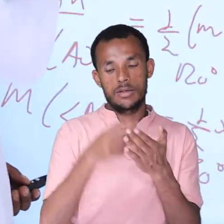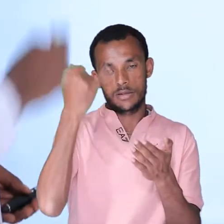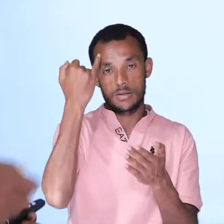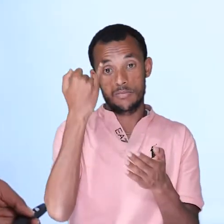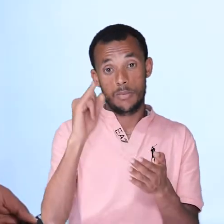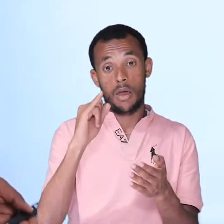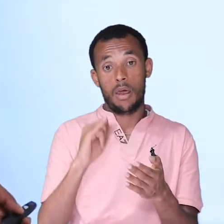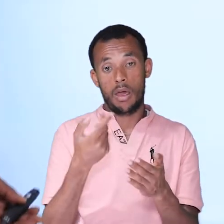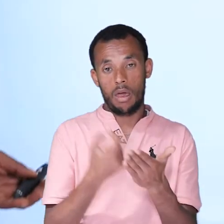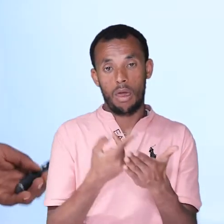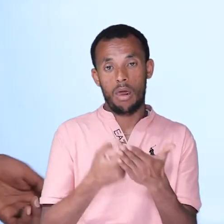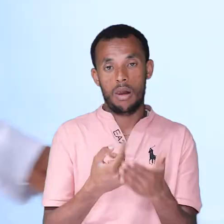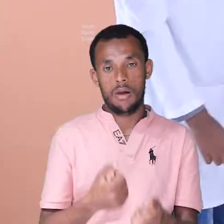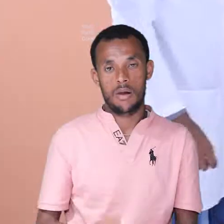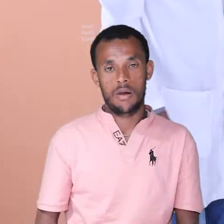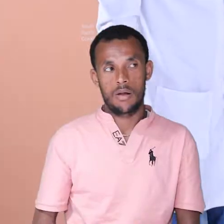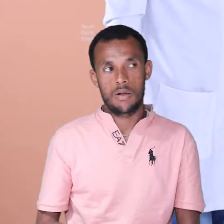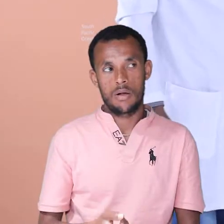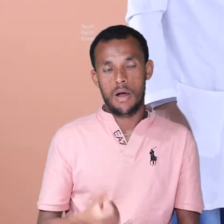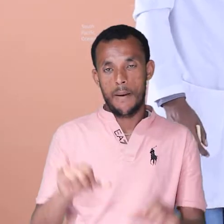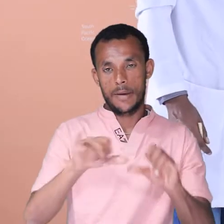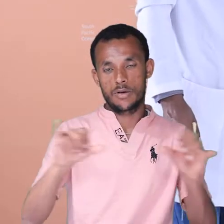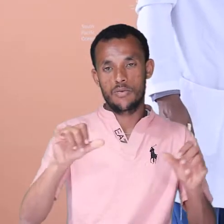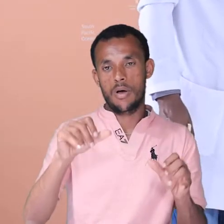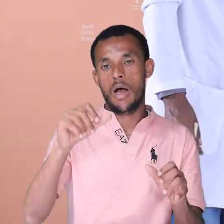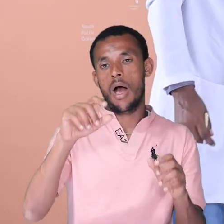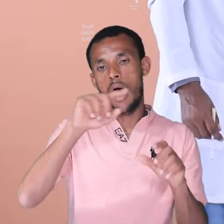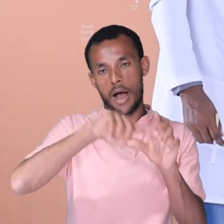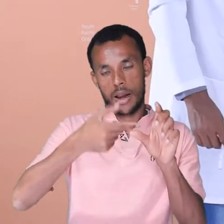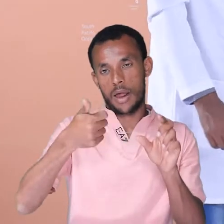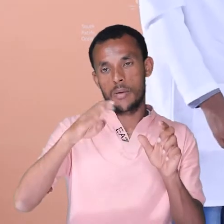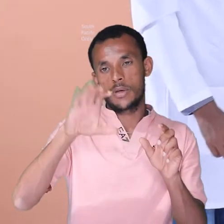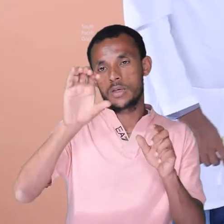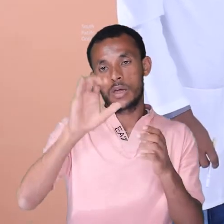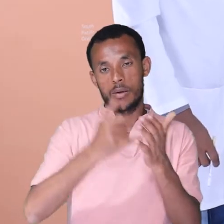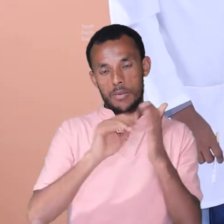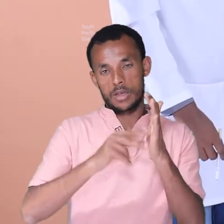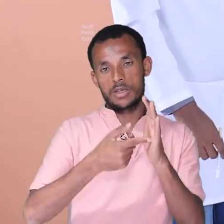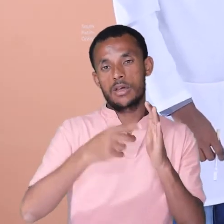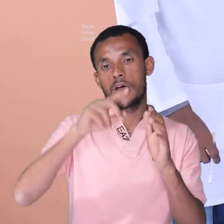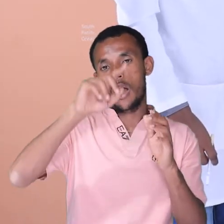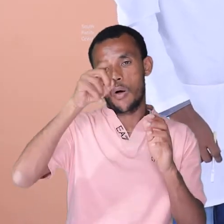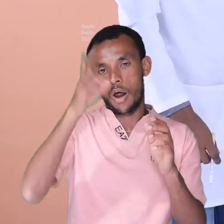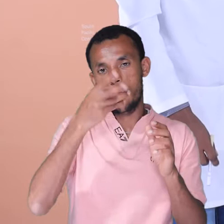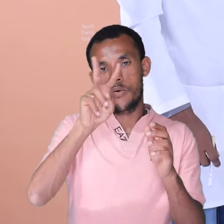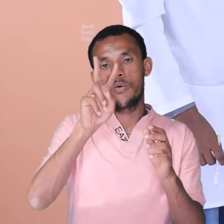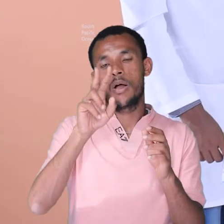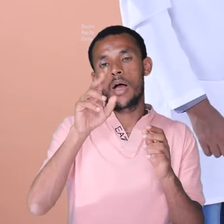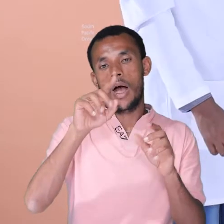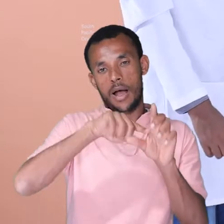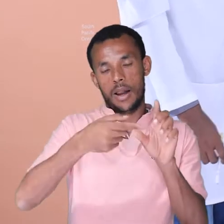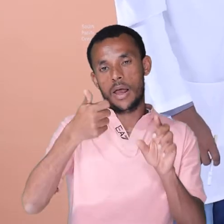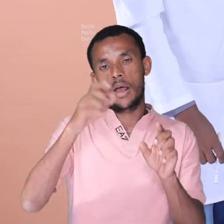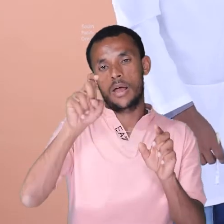idea. Here, measures of angle ABC, half of measures of angle AXB. The next